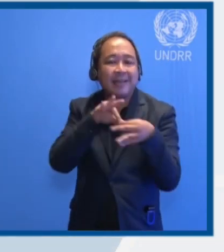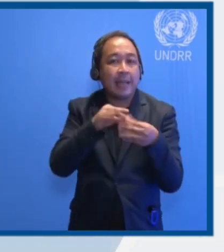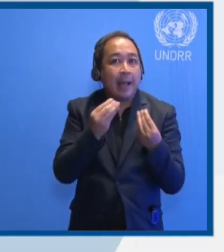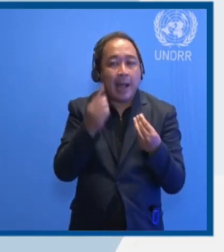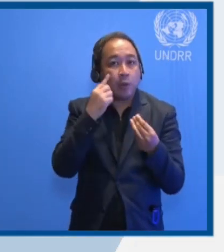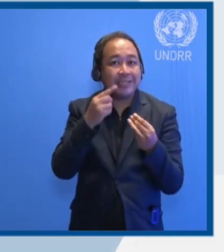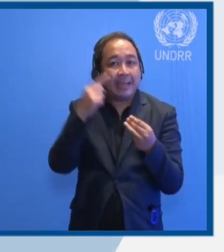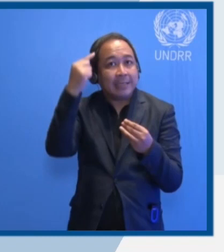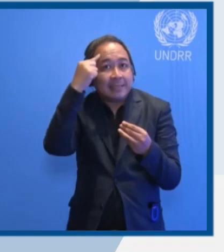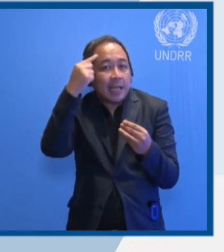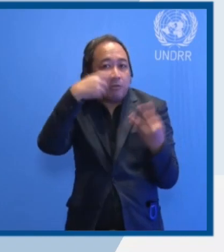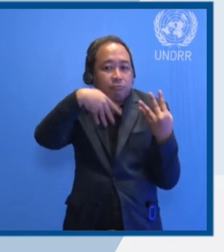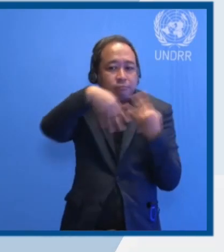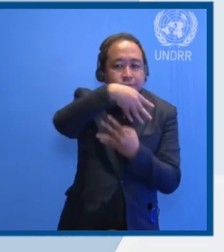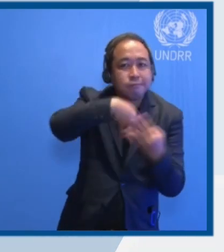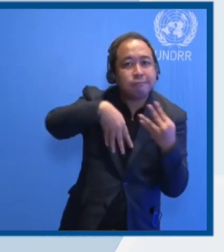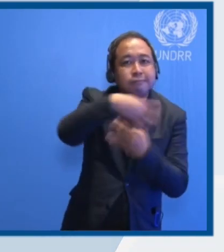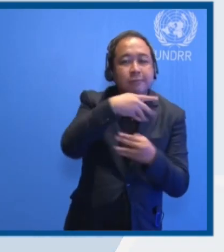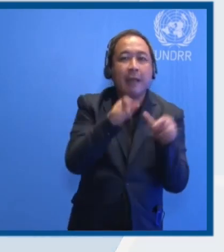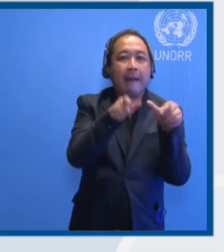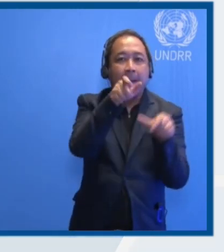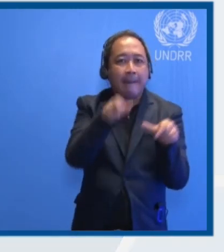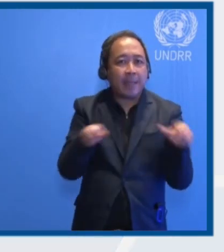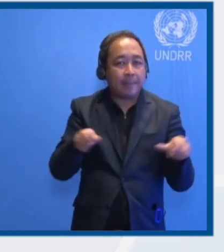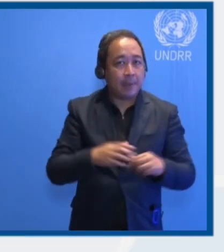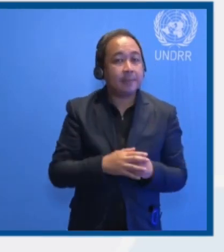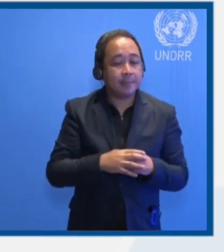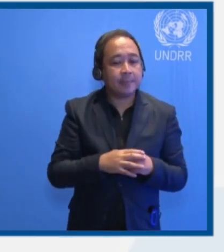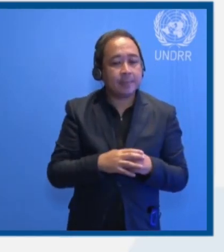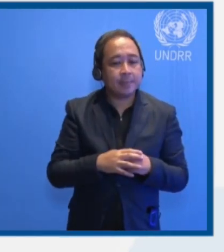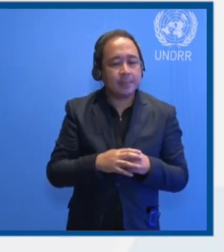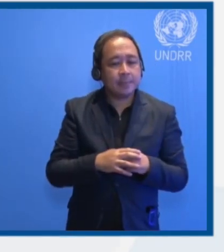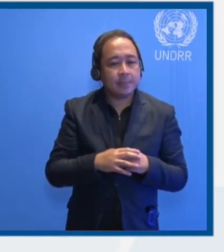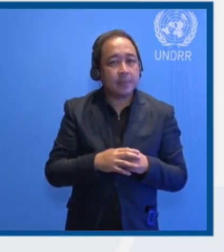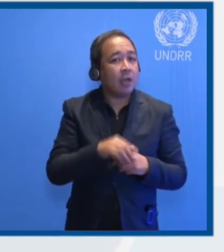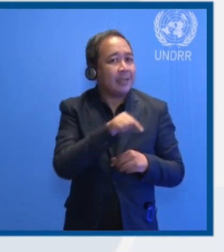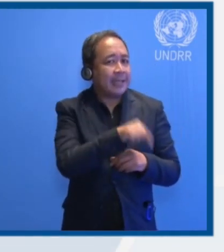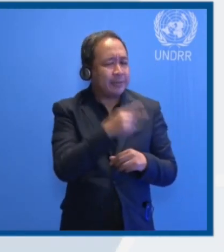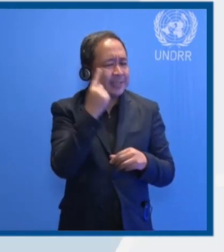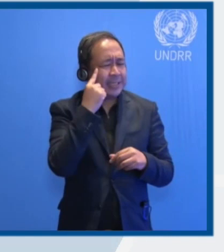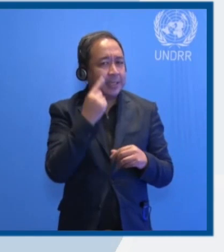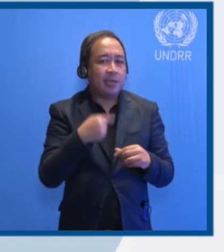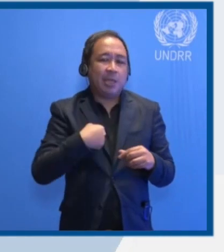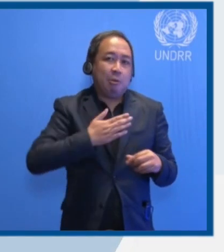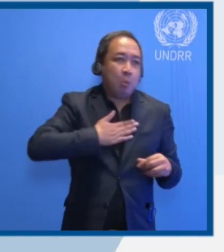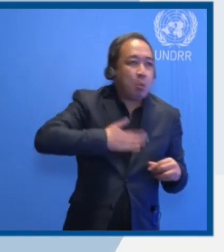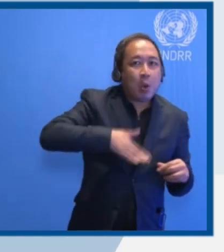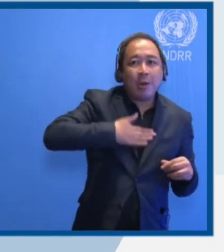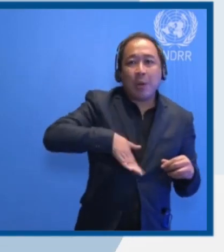condition of these people that could create the incentive that will reduce somebody's temptation of wanting to go